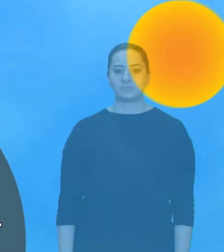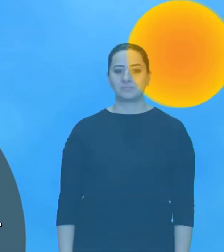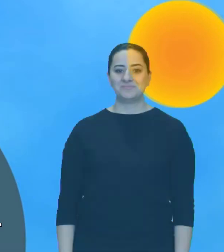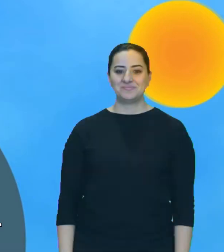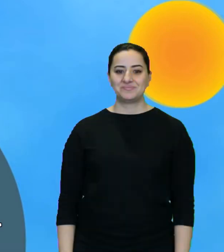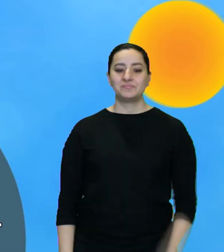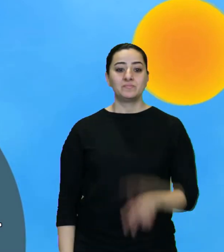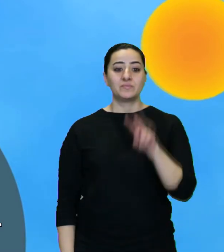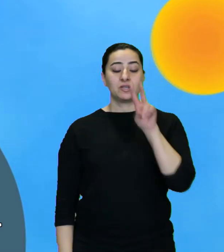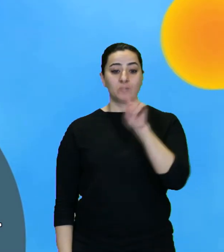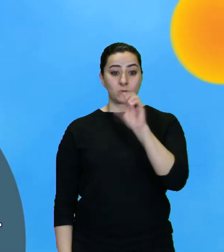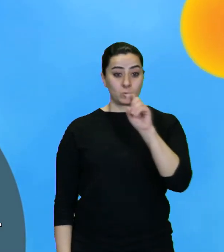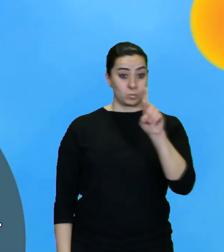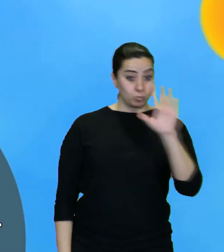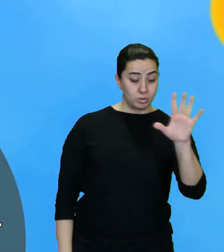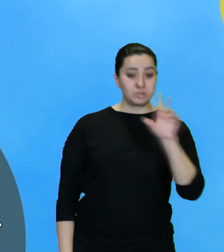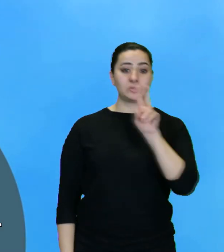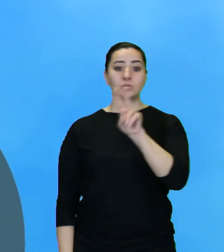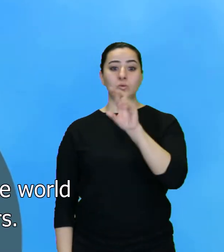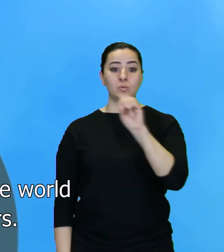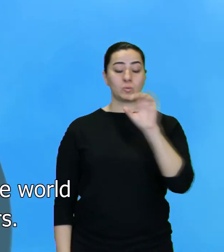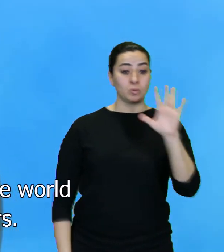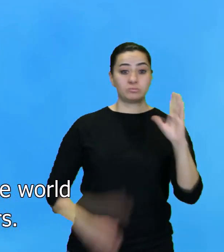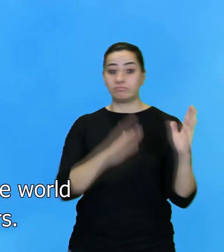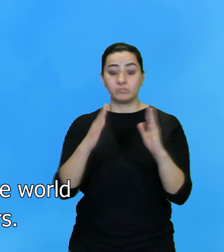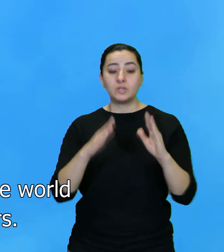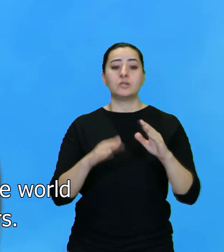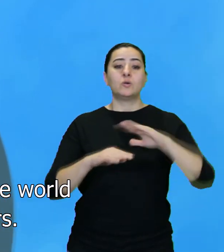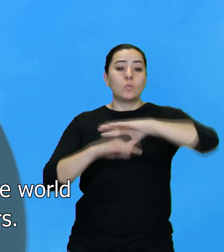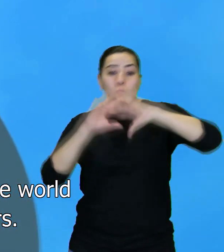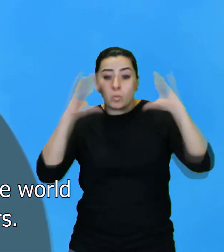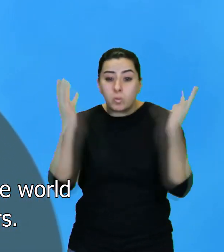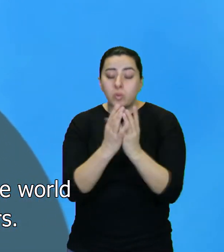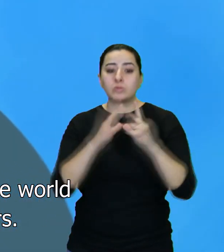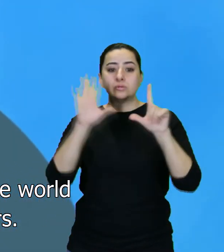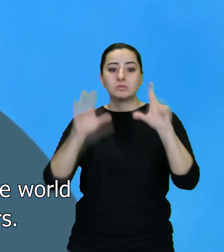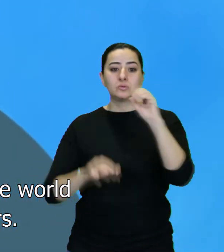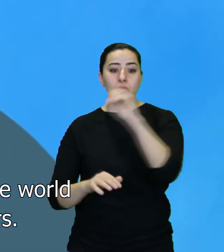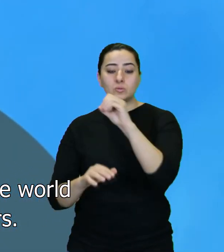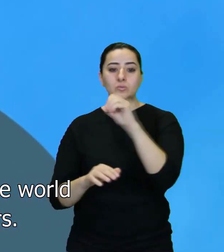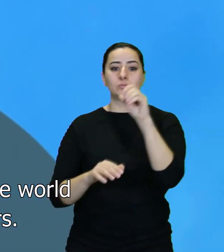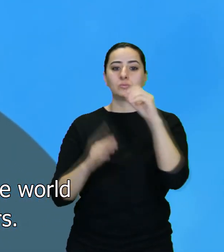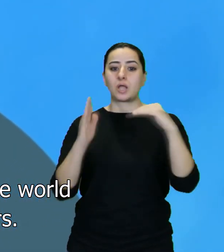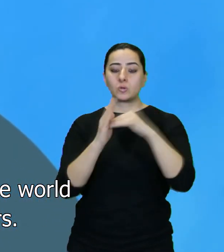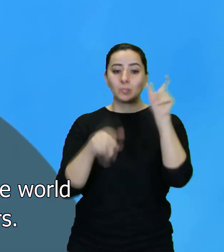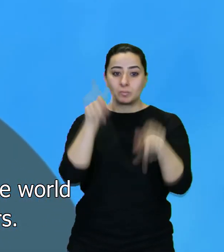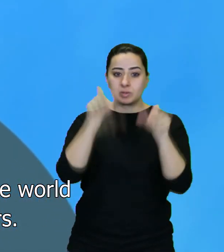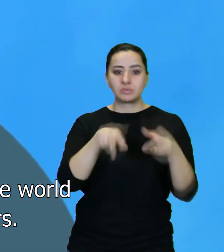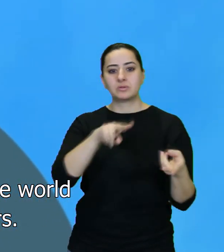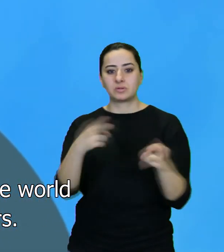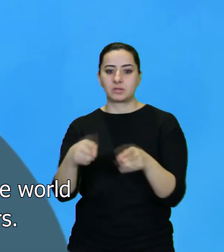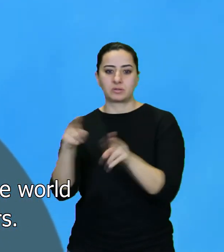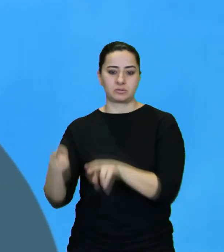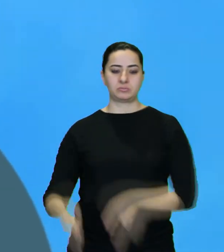Between 2005 and 2015, over 700,000 people around the world lost their lives